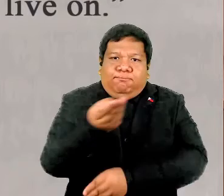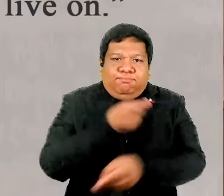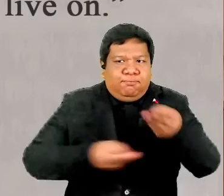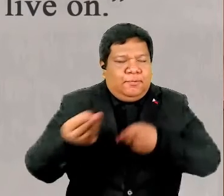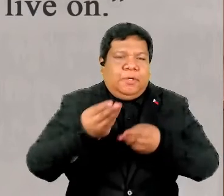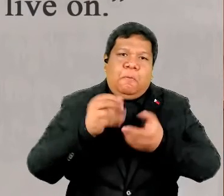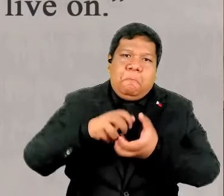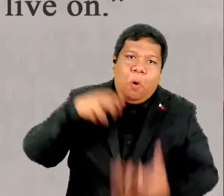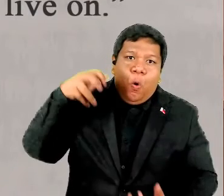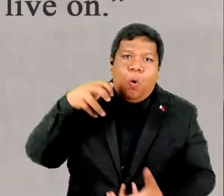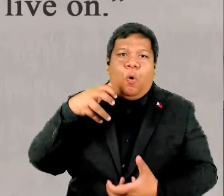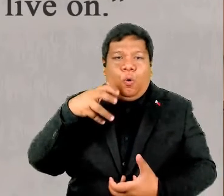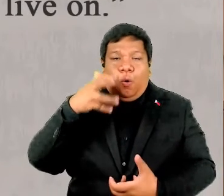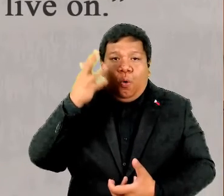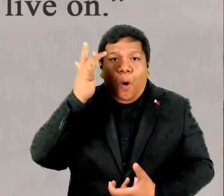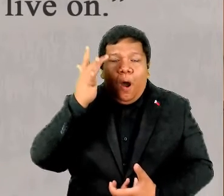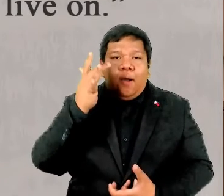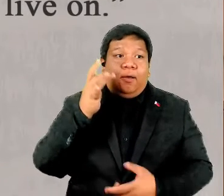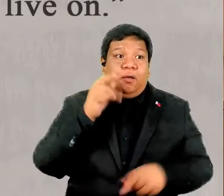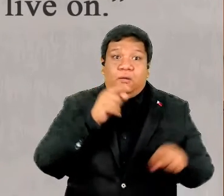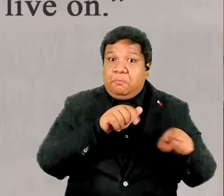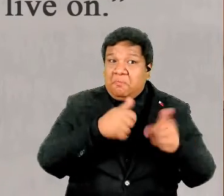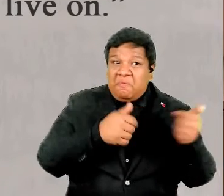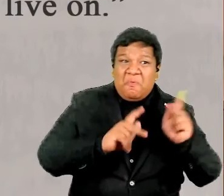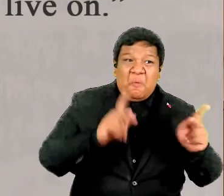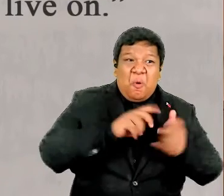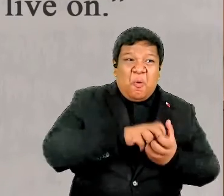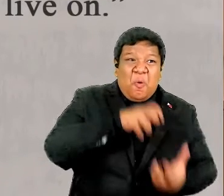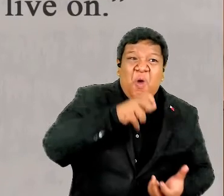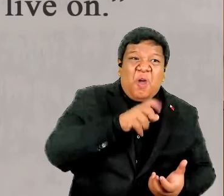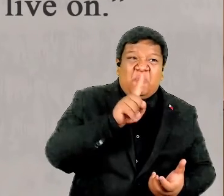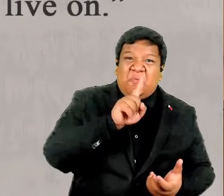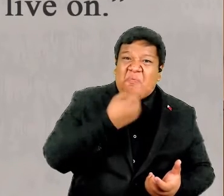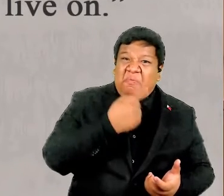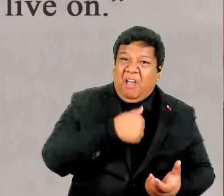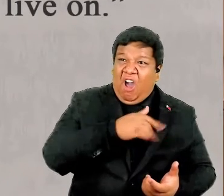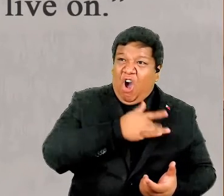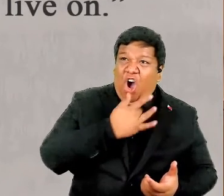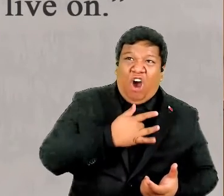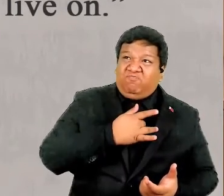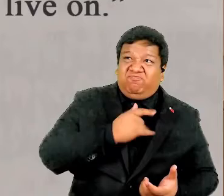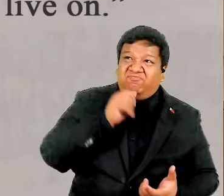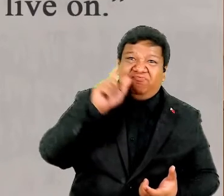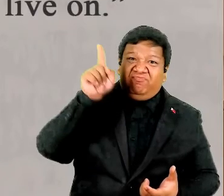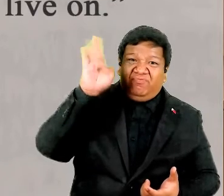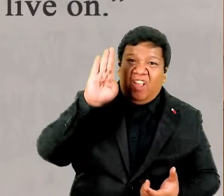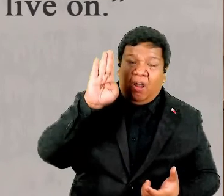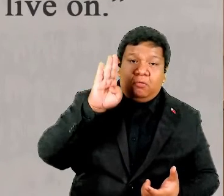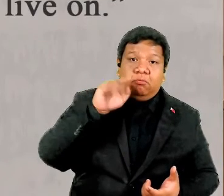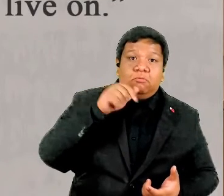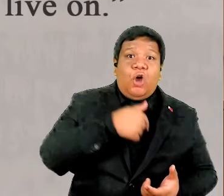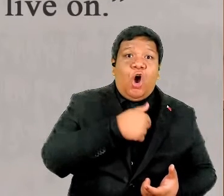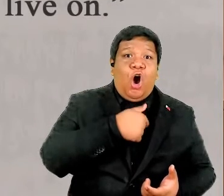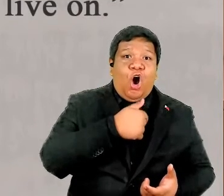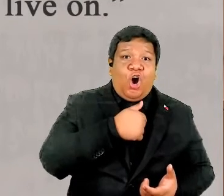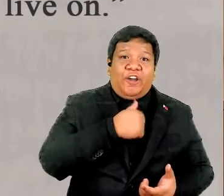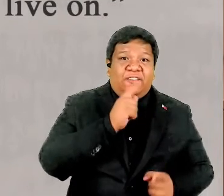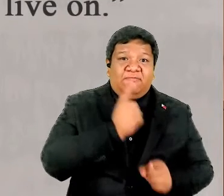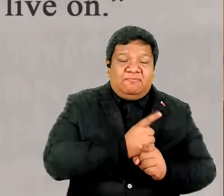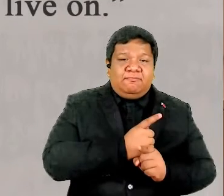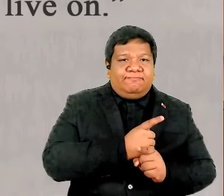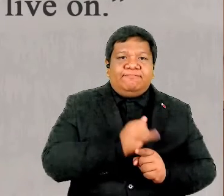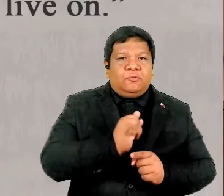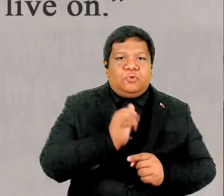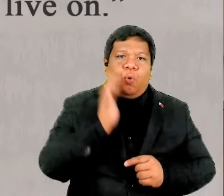people who give but whose hearts are not aligned with God. when a heart is not right, there is always a